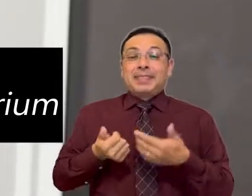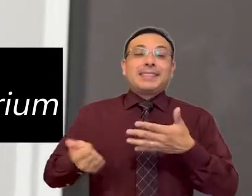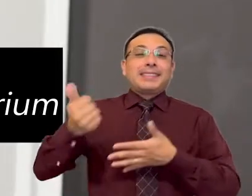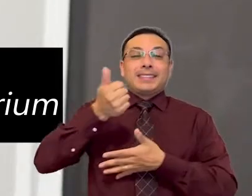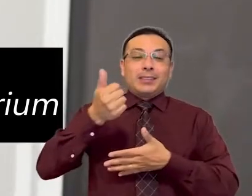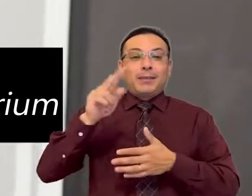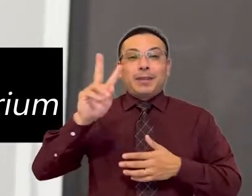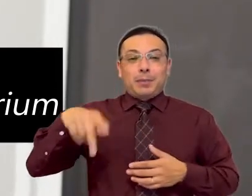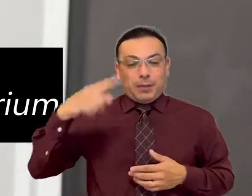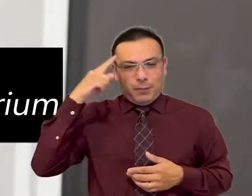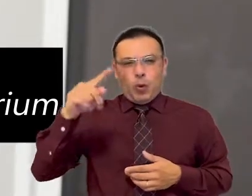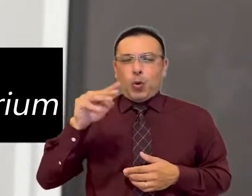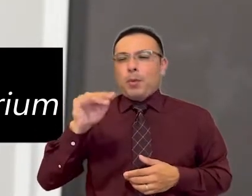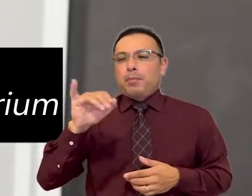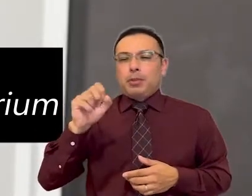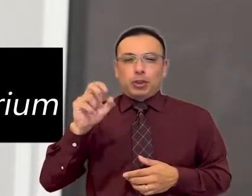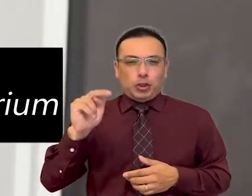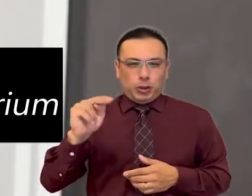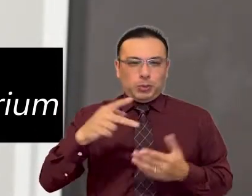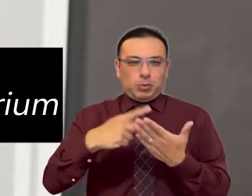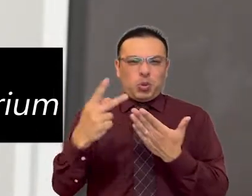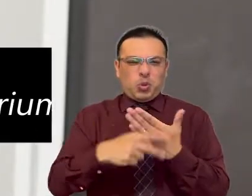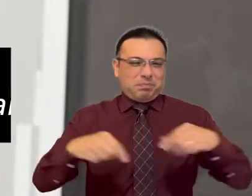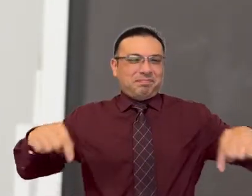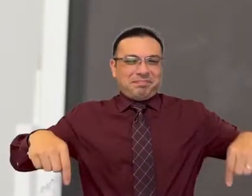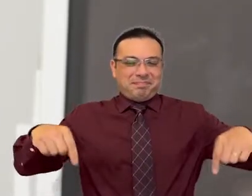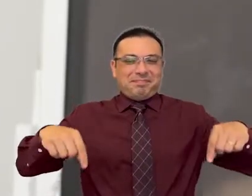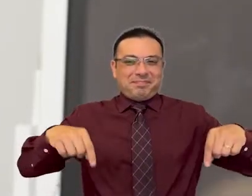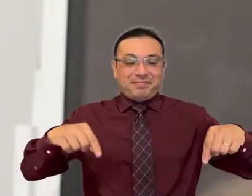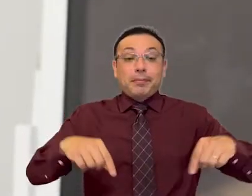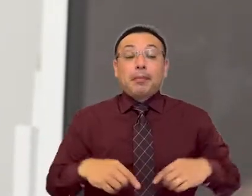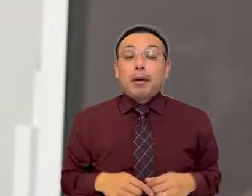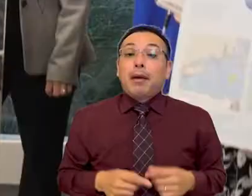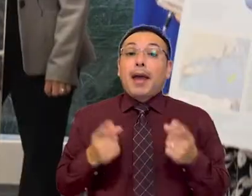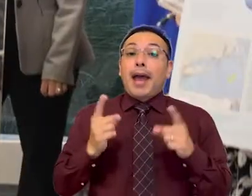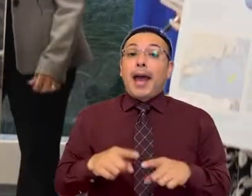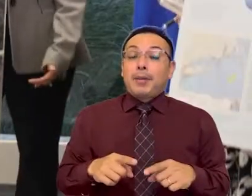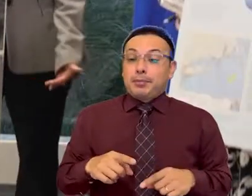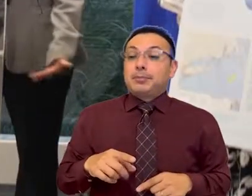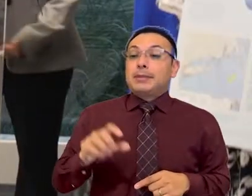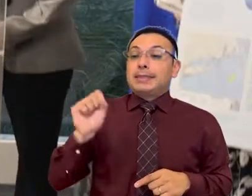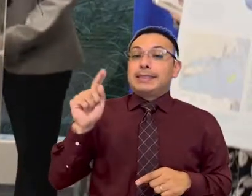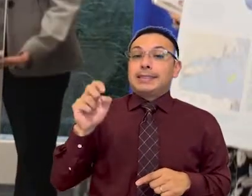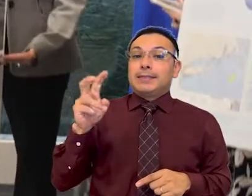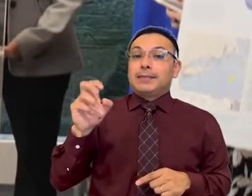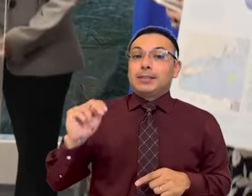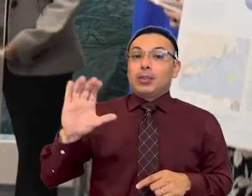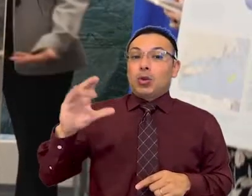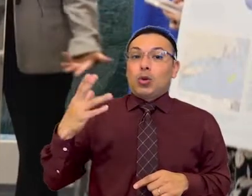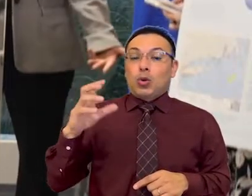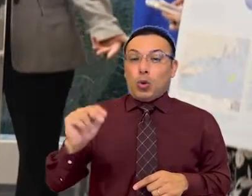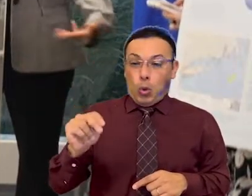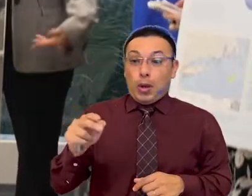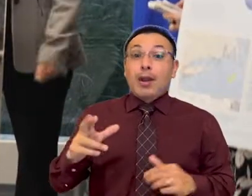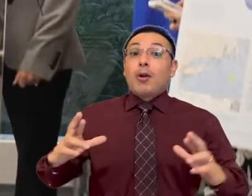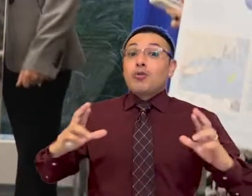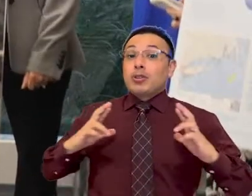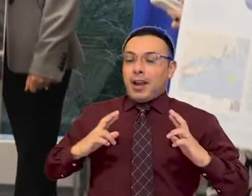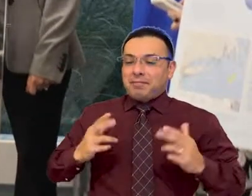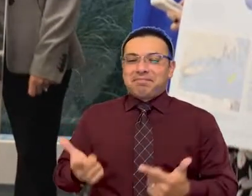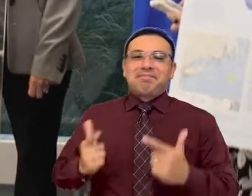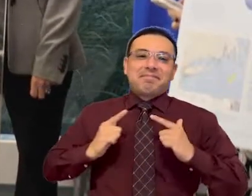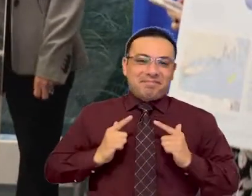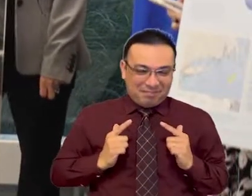Vice President for Mission Programs here at Mystic Aquarium. And upon Dr. Stephen Cohn's recent retirement, I'm